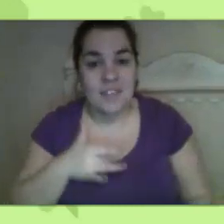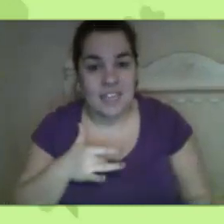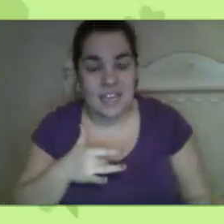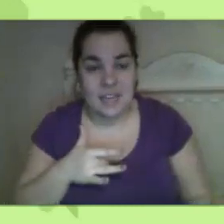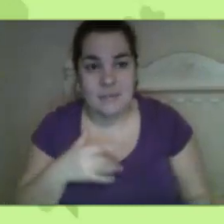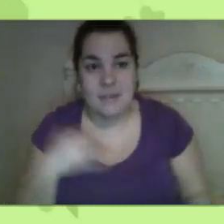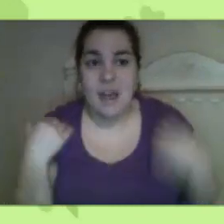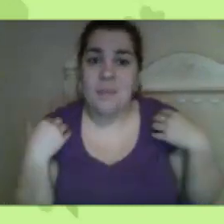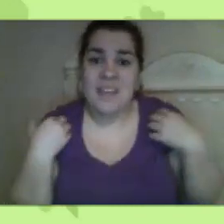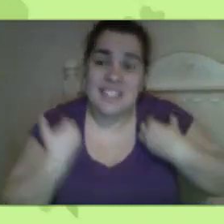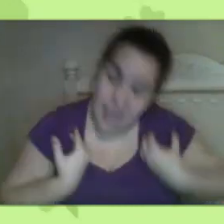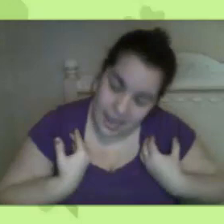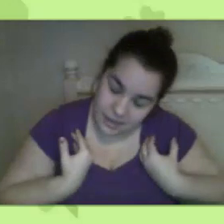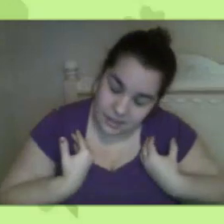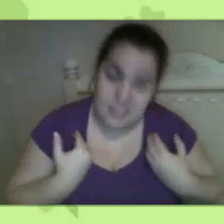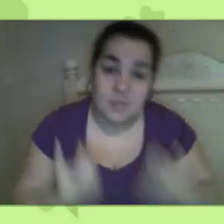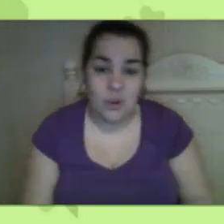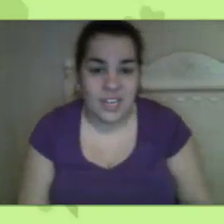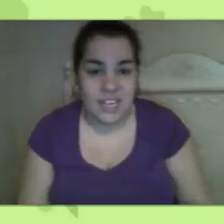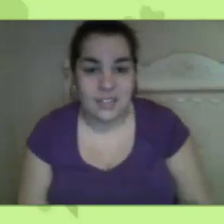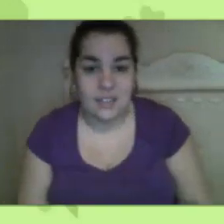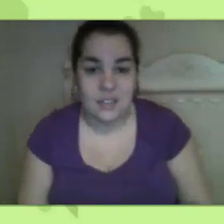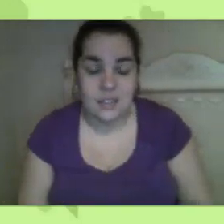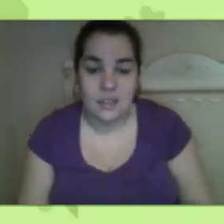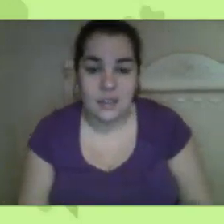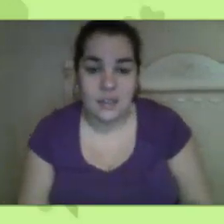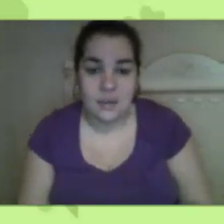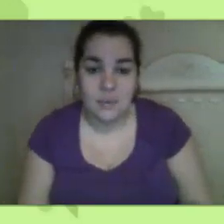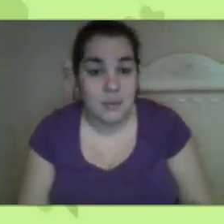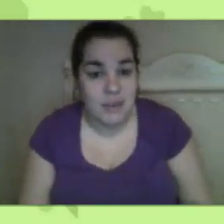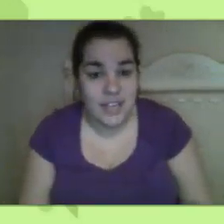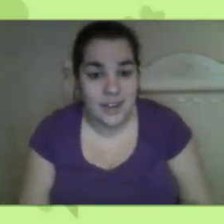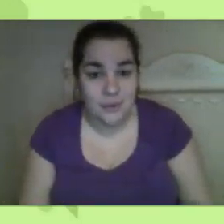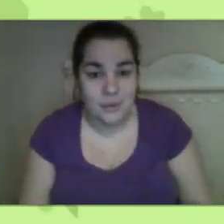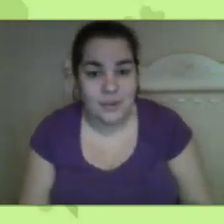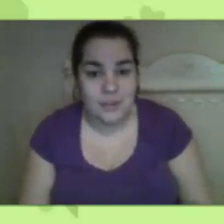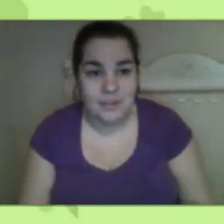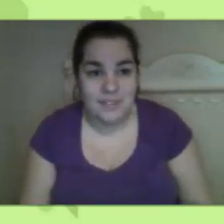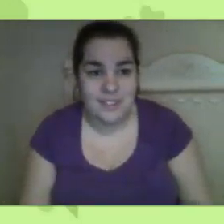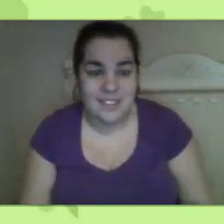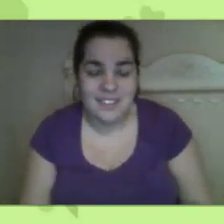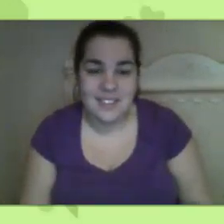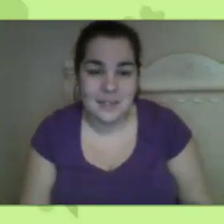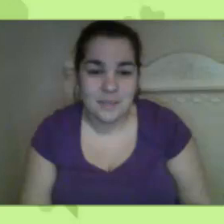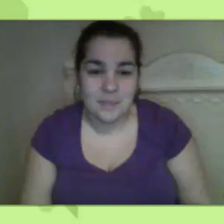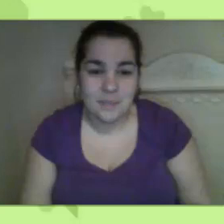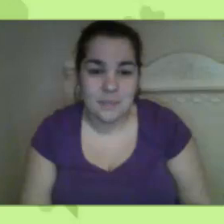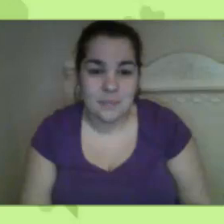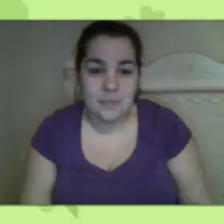I'm feeling a bit tired this morning. What about you?